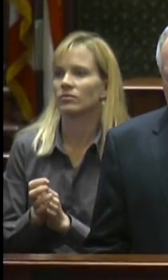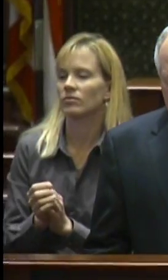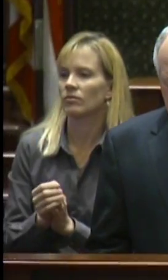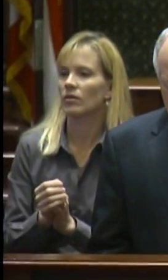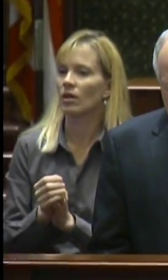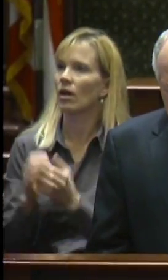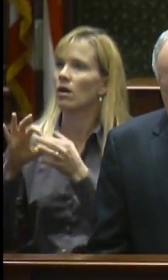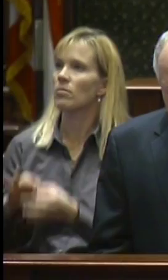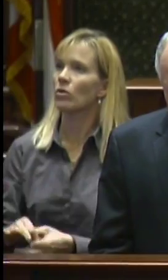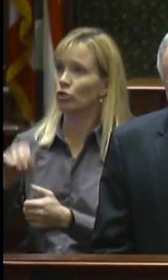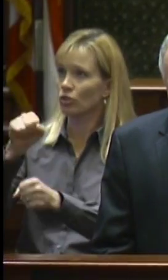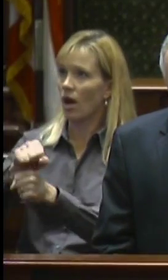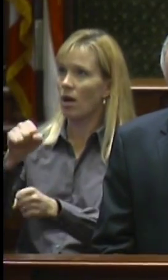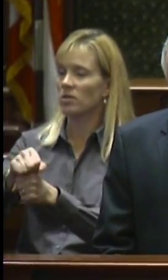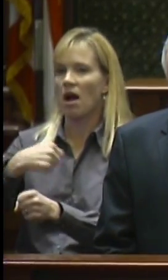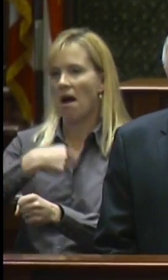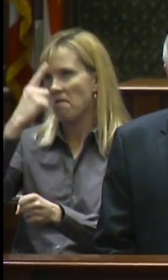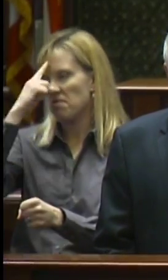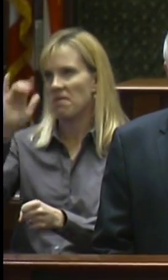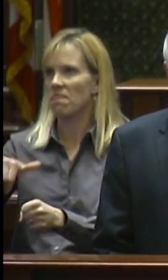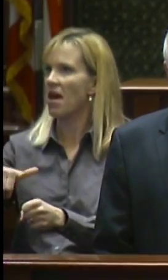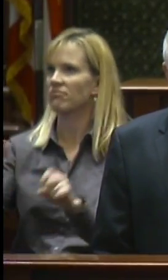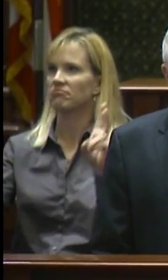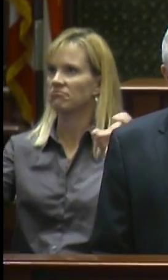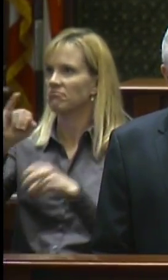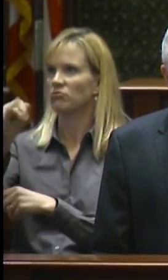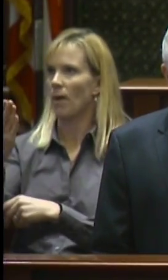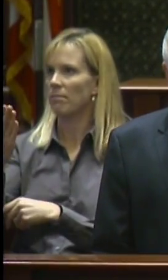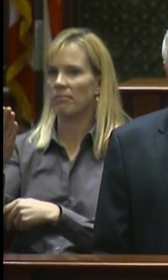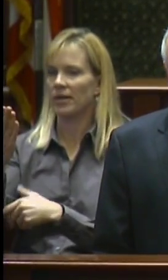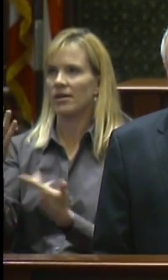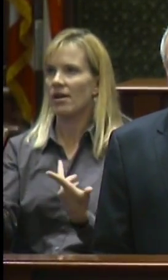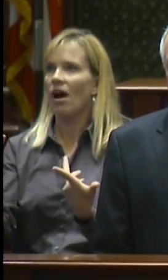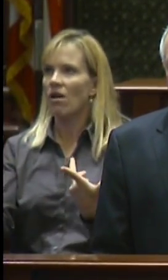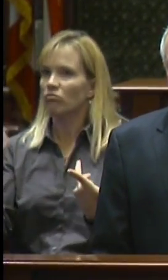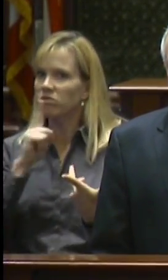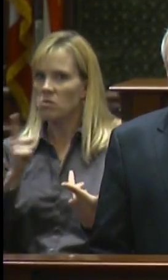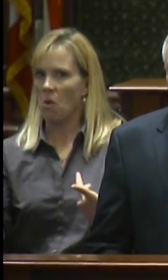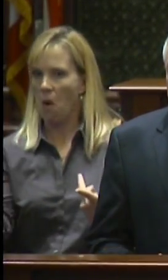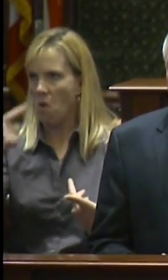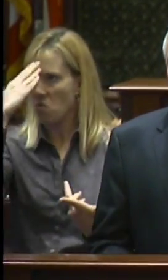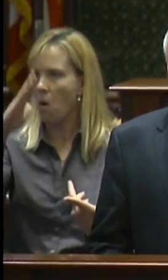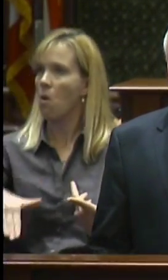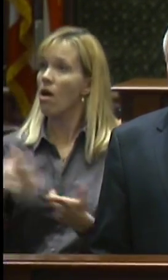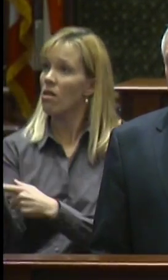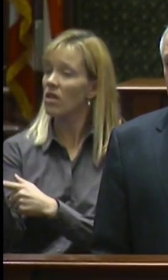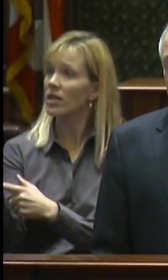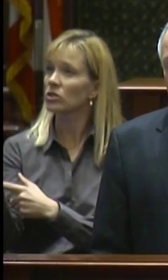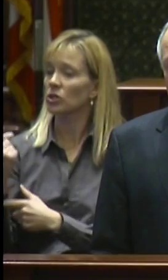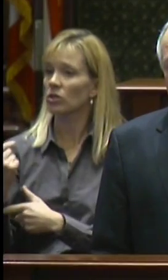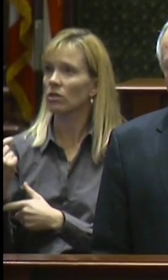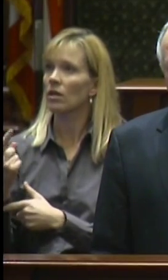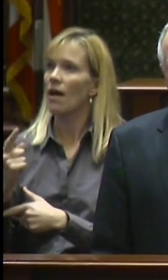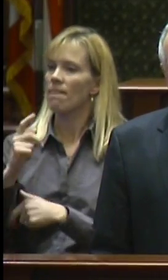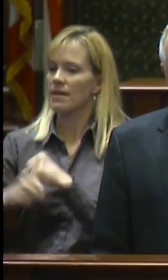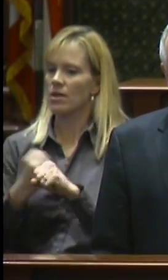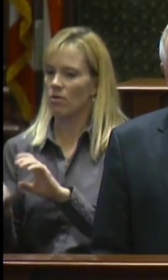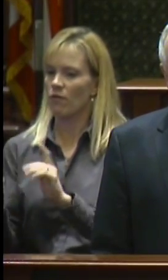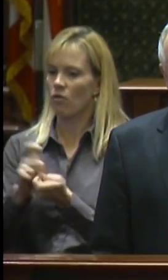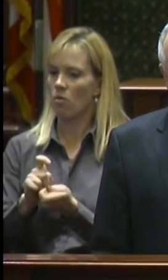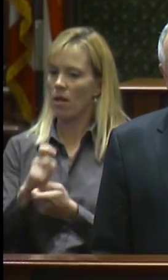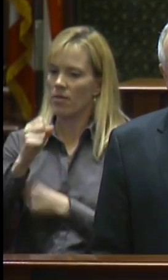on the matter of jobs, I think that is the matter before us all. Last year, a year of reform, a year